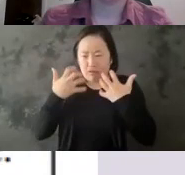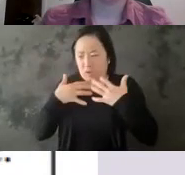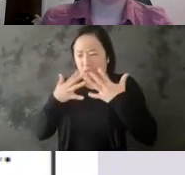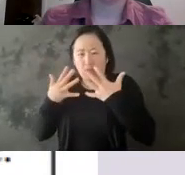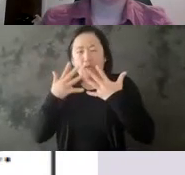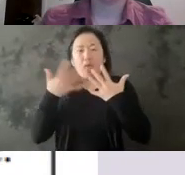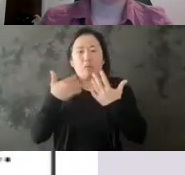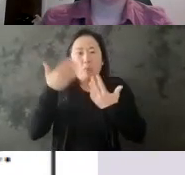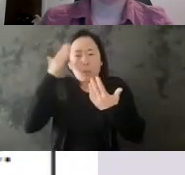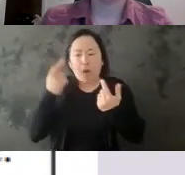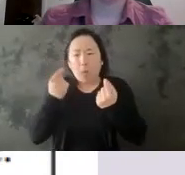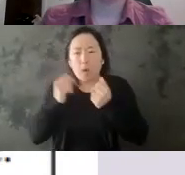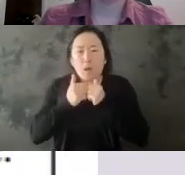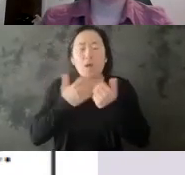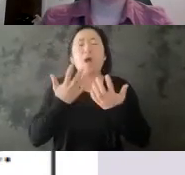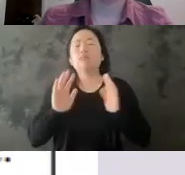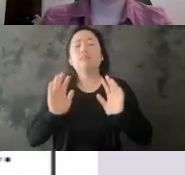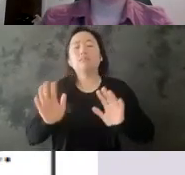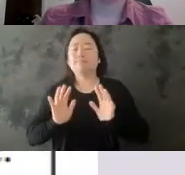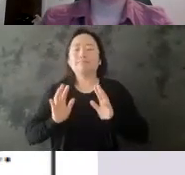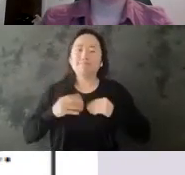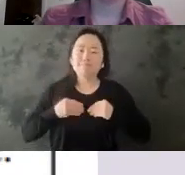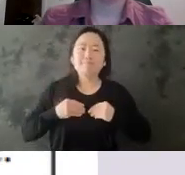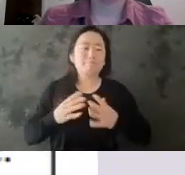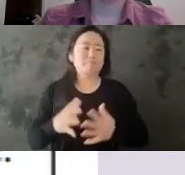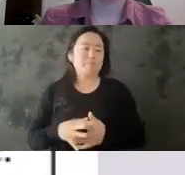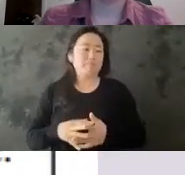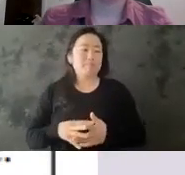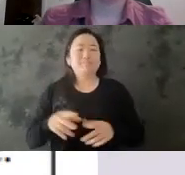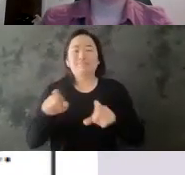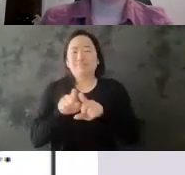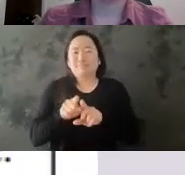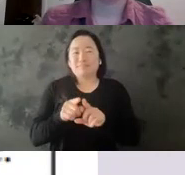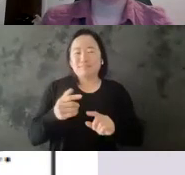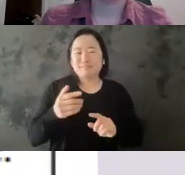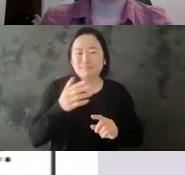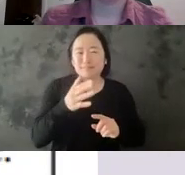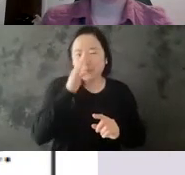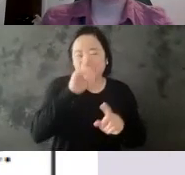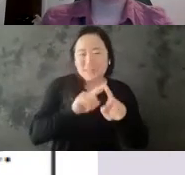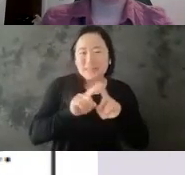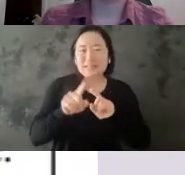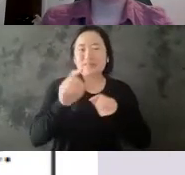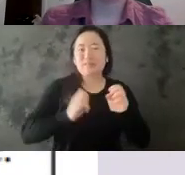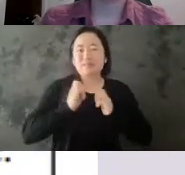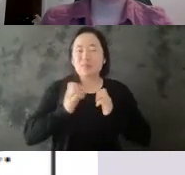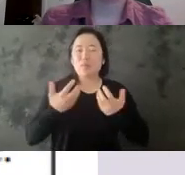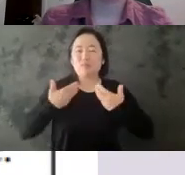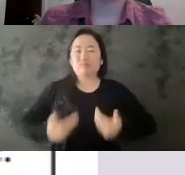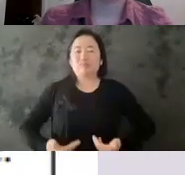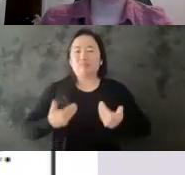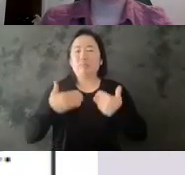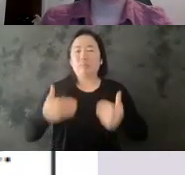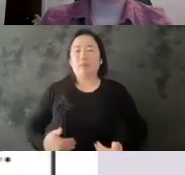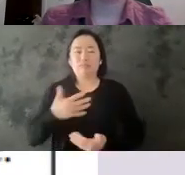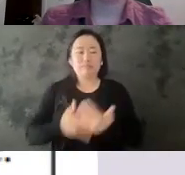activity in the last few slides with the diagram of the person, these different emotions, they live in our bodies and they can present themselves in these